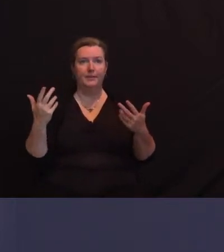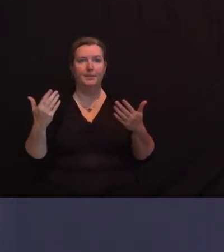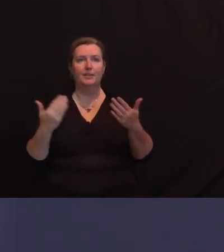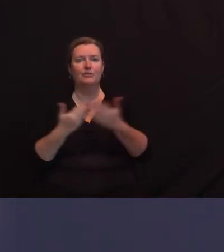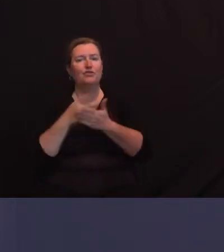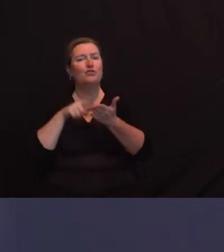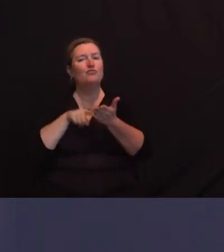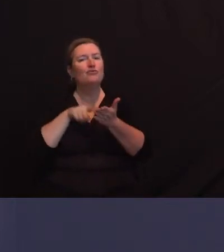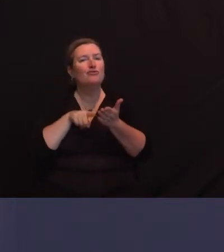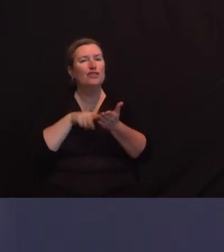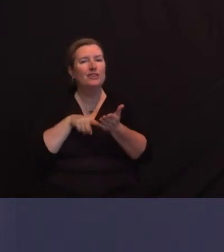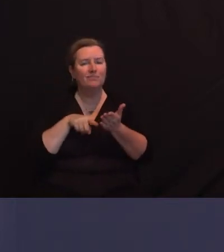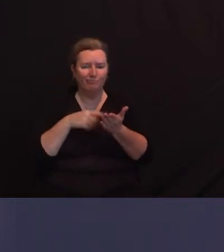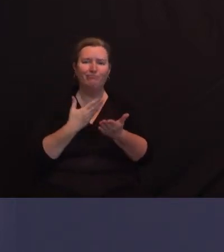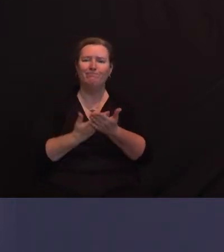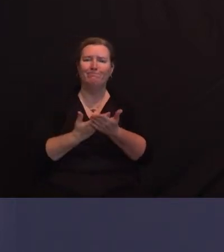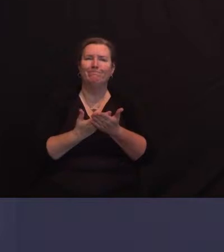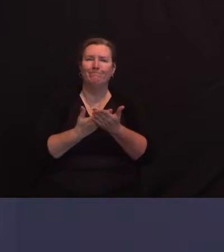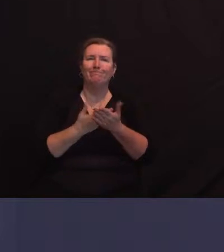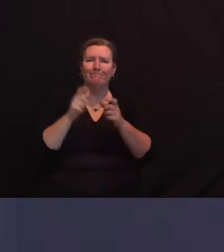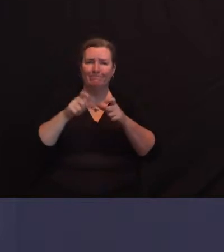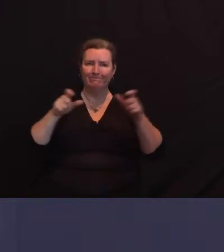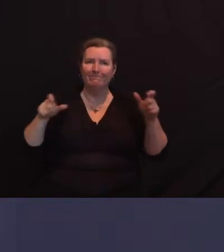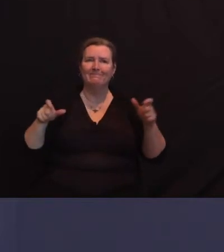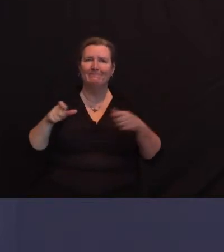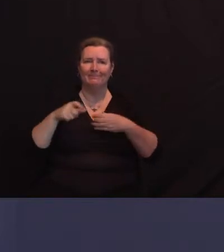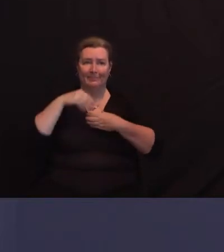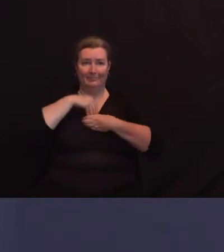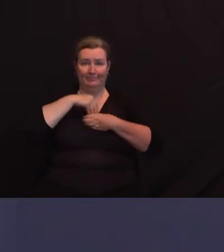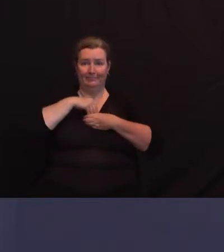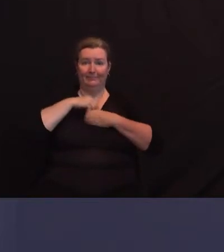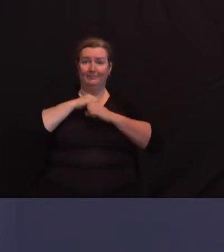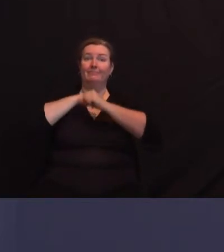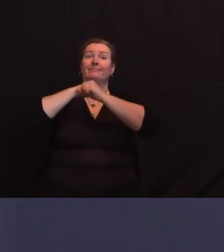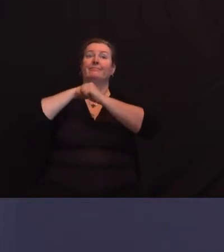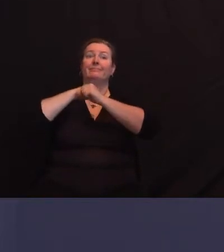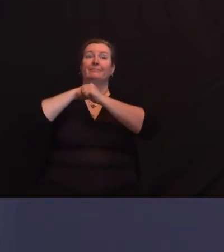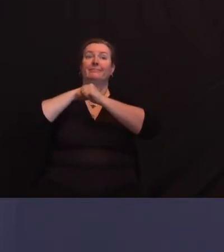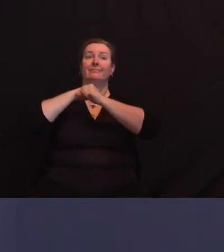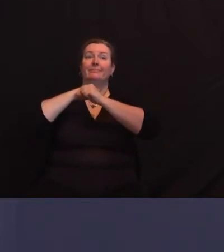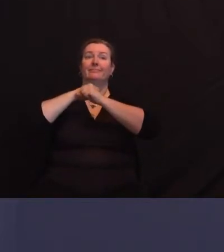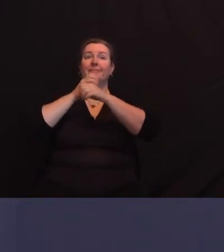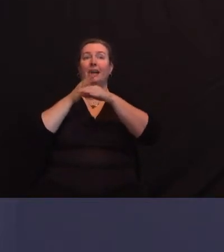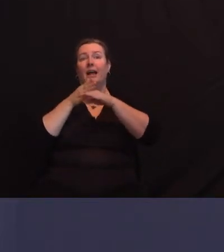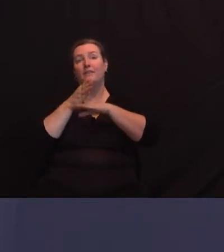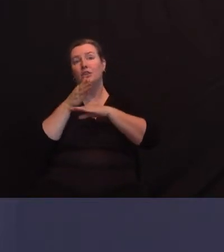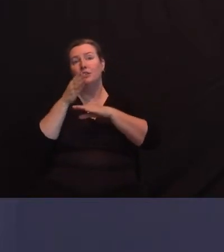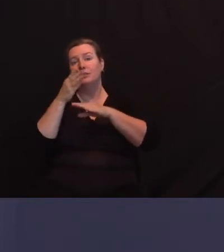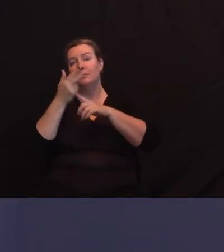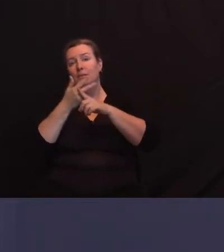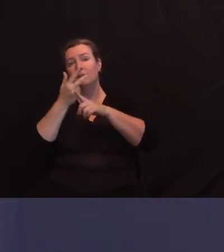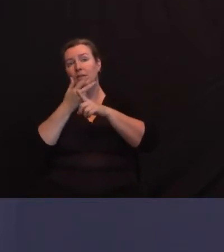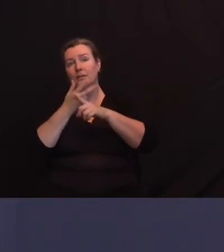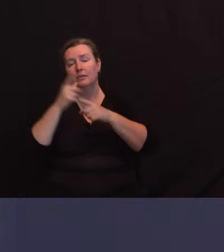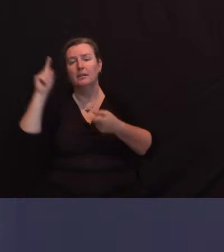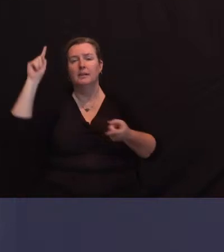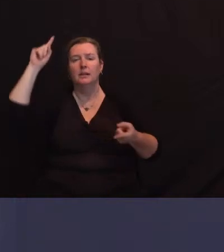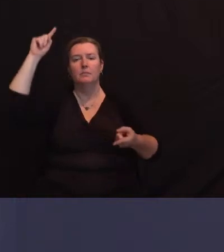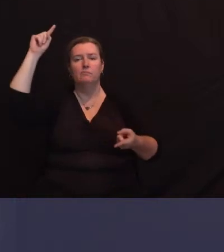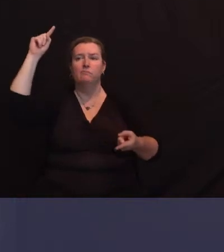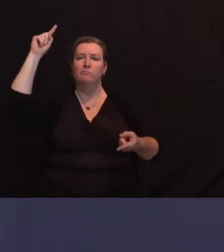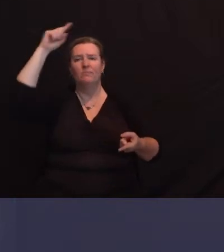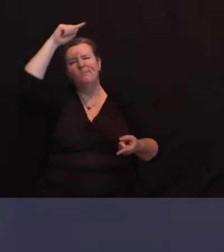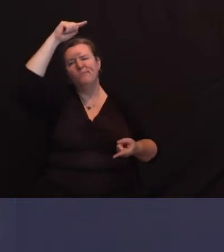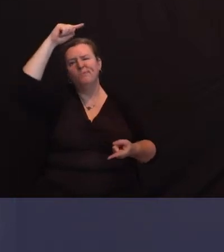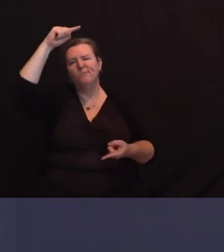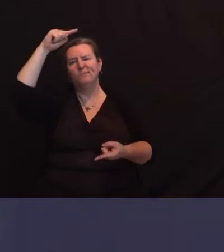waning immunity over time. In one CD study of adults in New York State, overall effectiveness against COVID-19